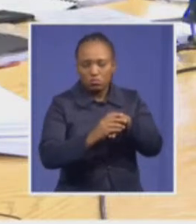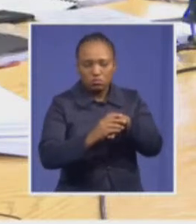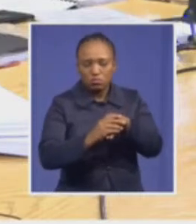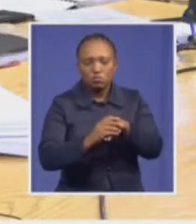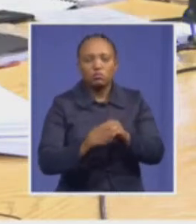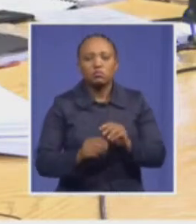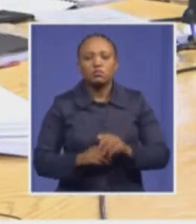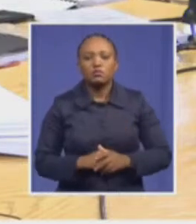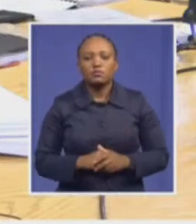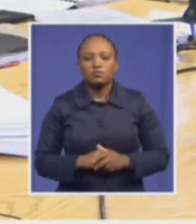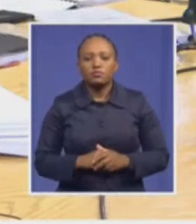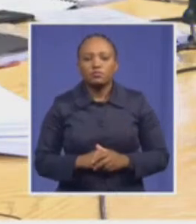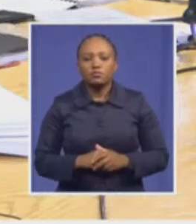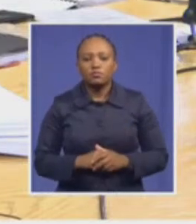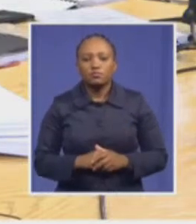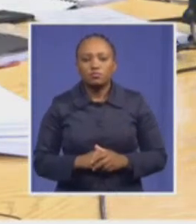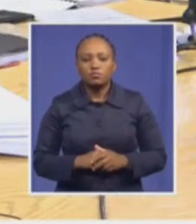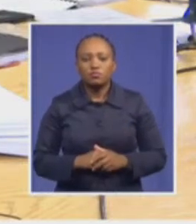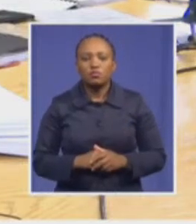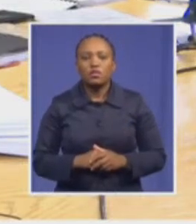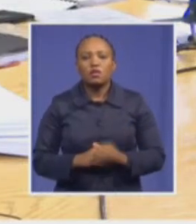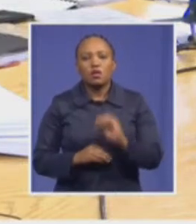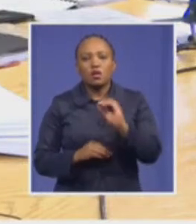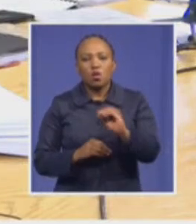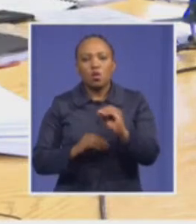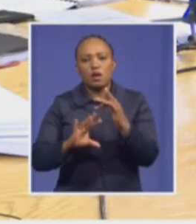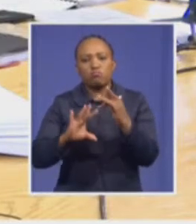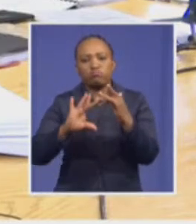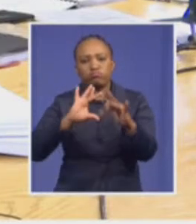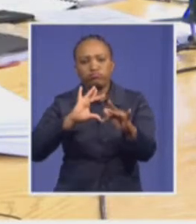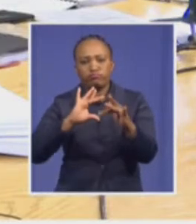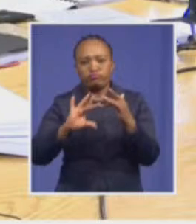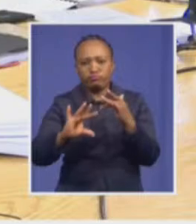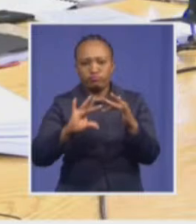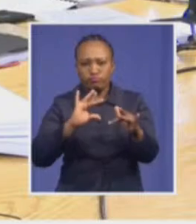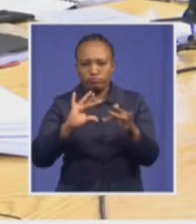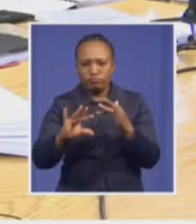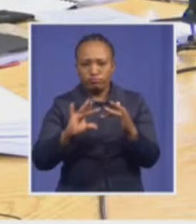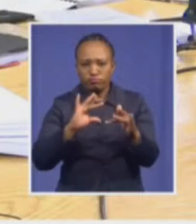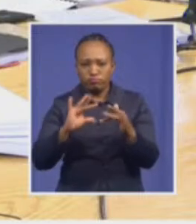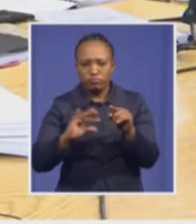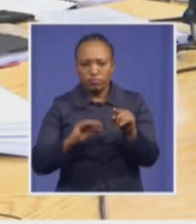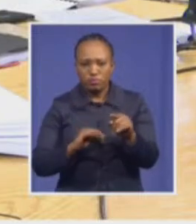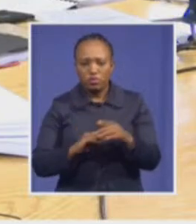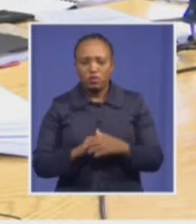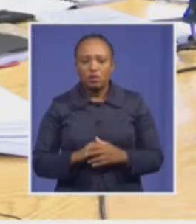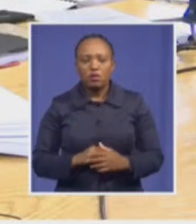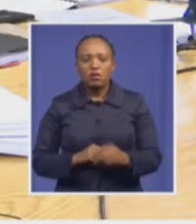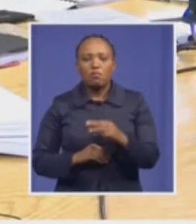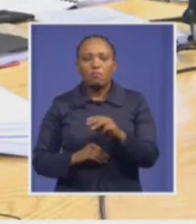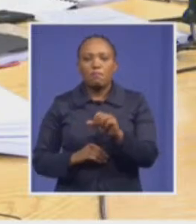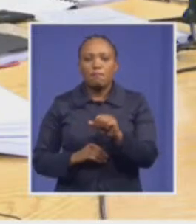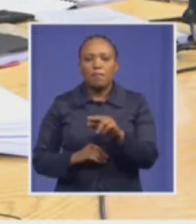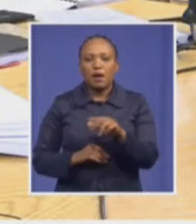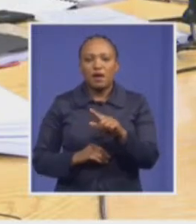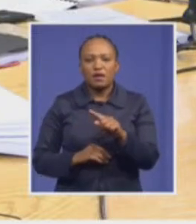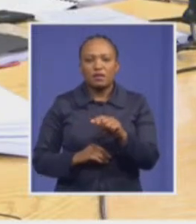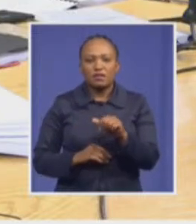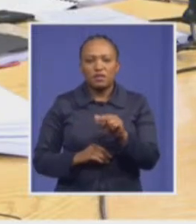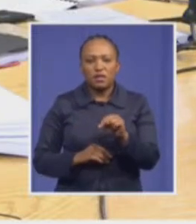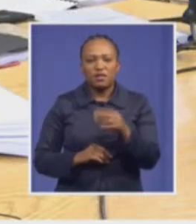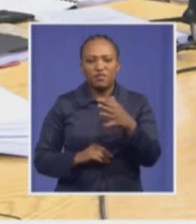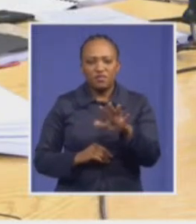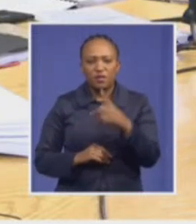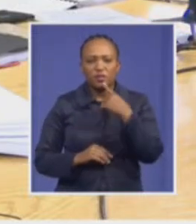correspondence where Nortons say, look, you've now in breach of this agreement. You